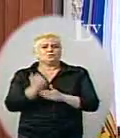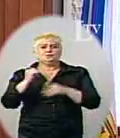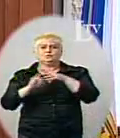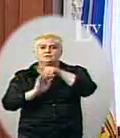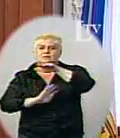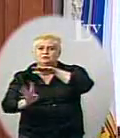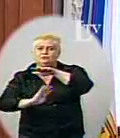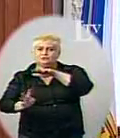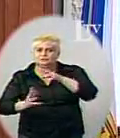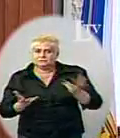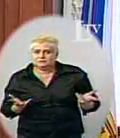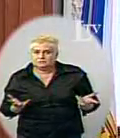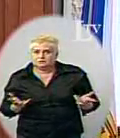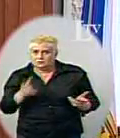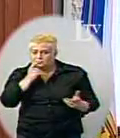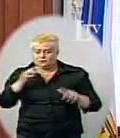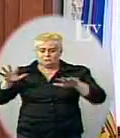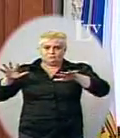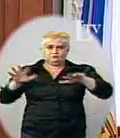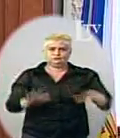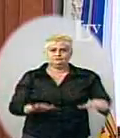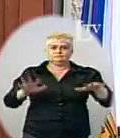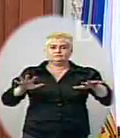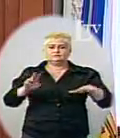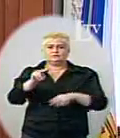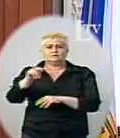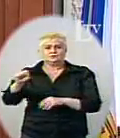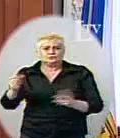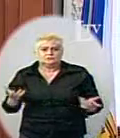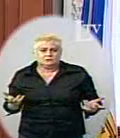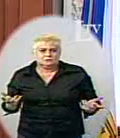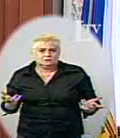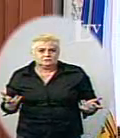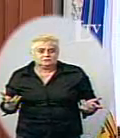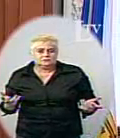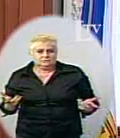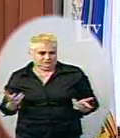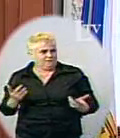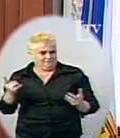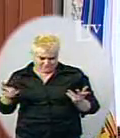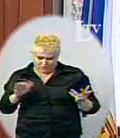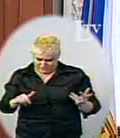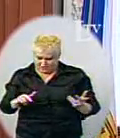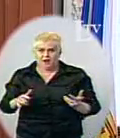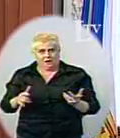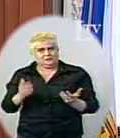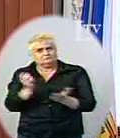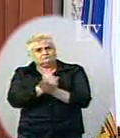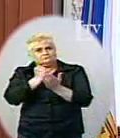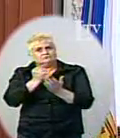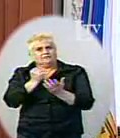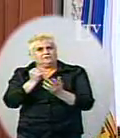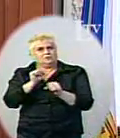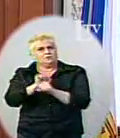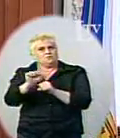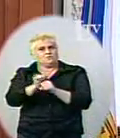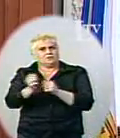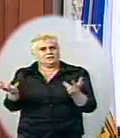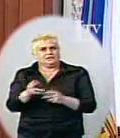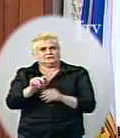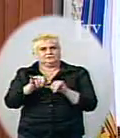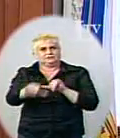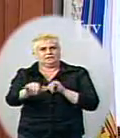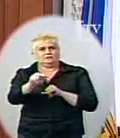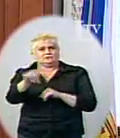Scotians are another resource that province hopes will help meet the growing workforce demands. Welcome home to